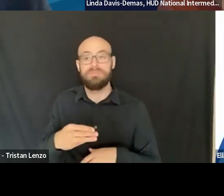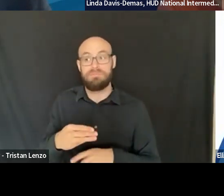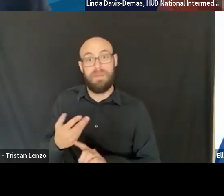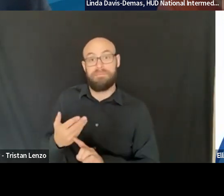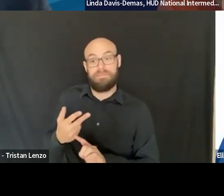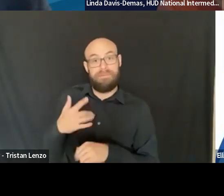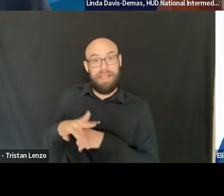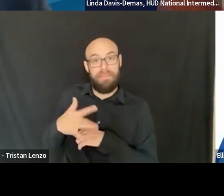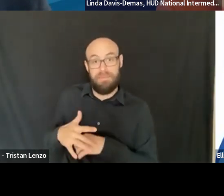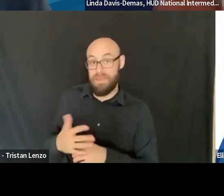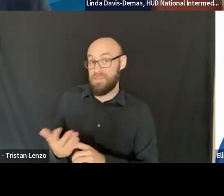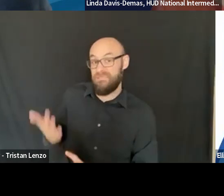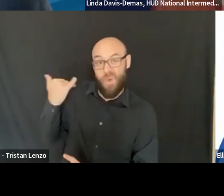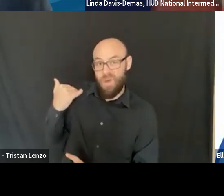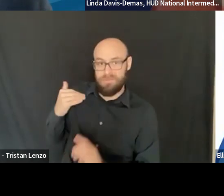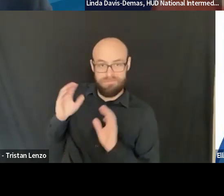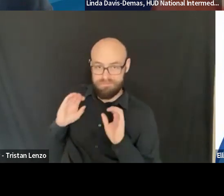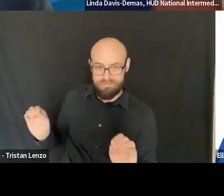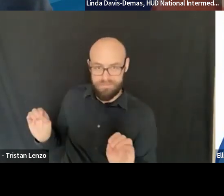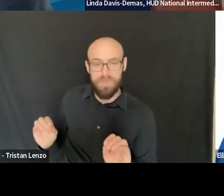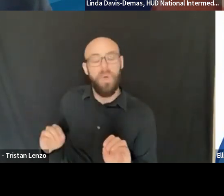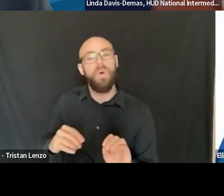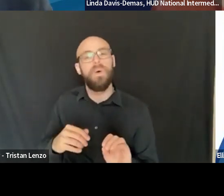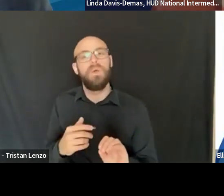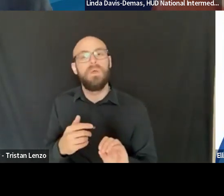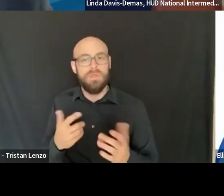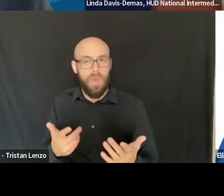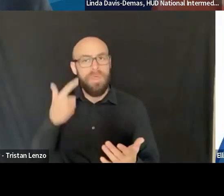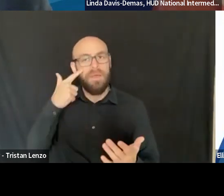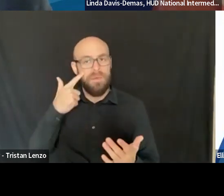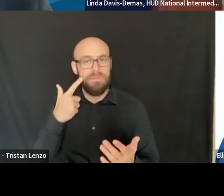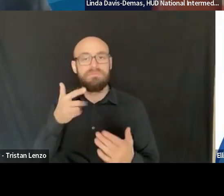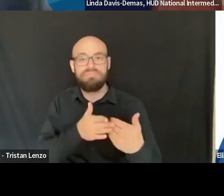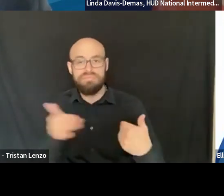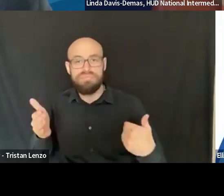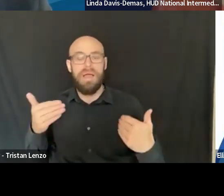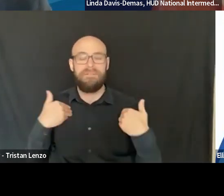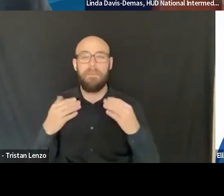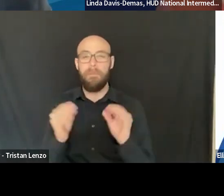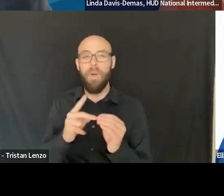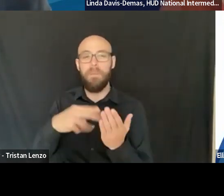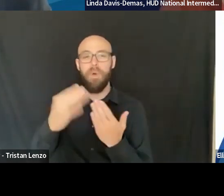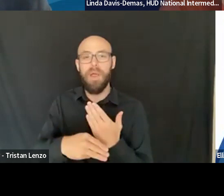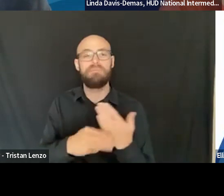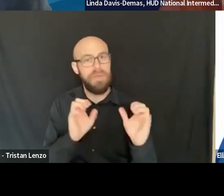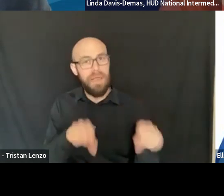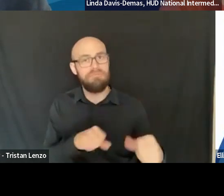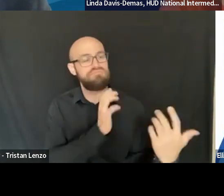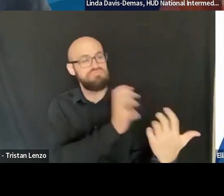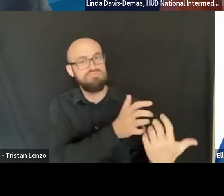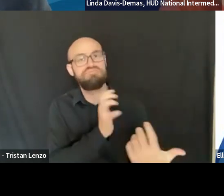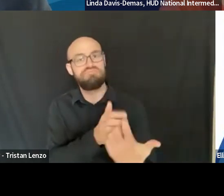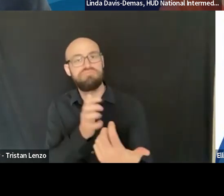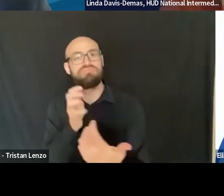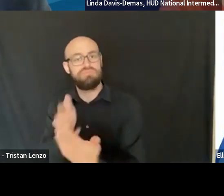going to be great opportunities for counselors to help better fit consumers up with options that, can help them out that maybe weren't